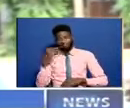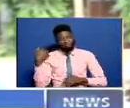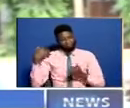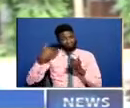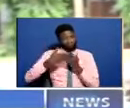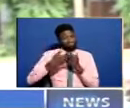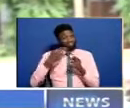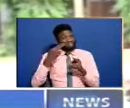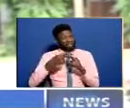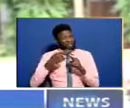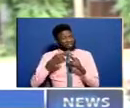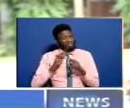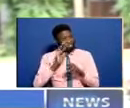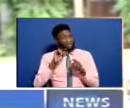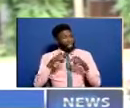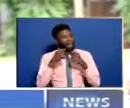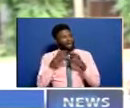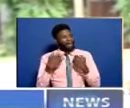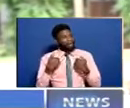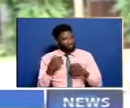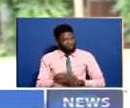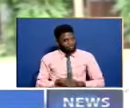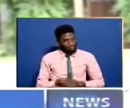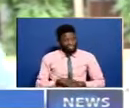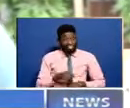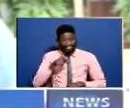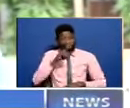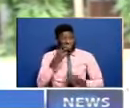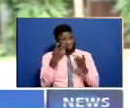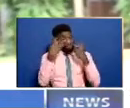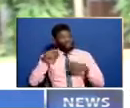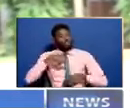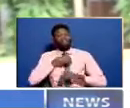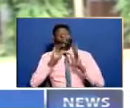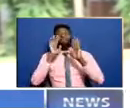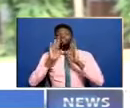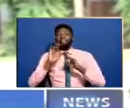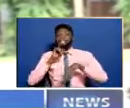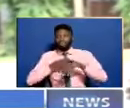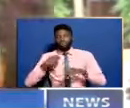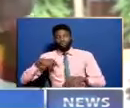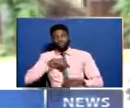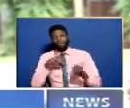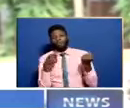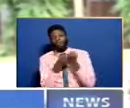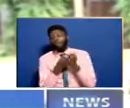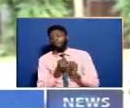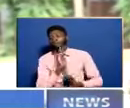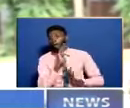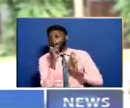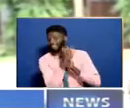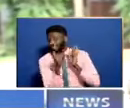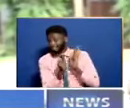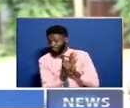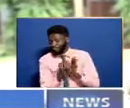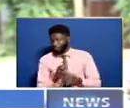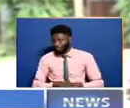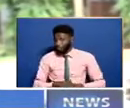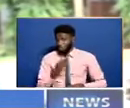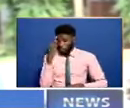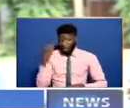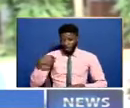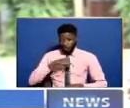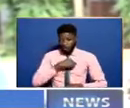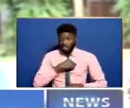We only become of importance when they are pushing for their issues. That is why we agreed with Meru